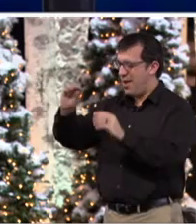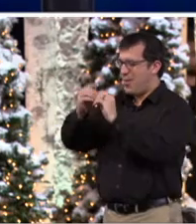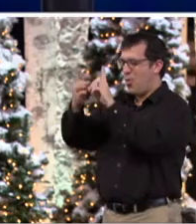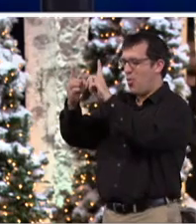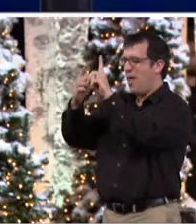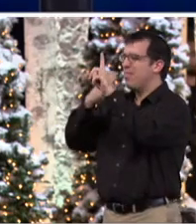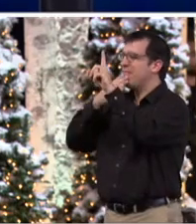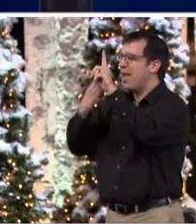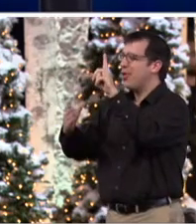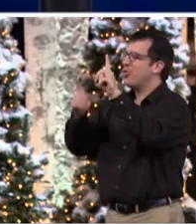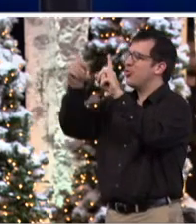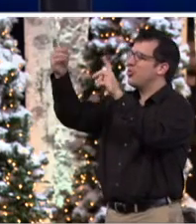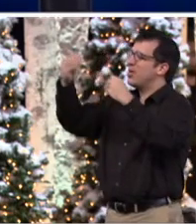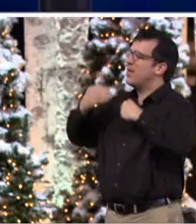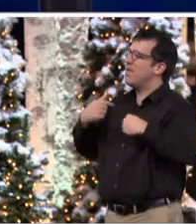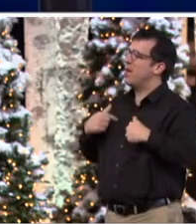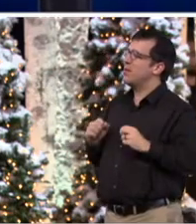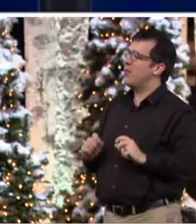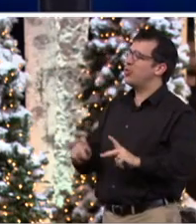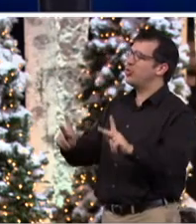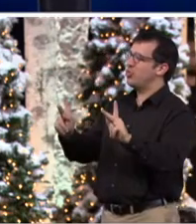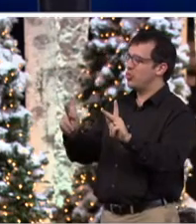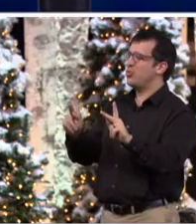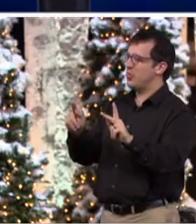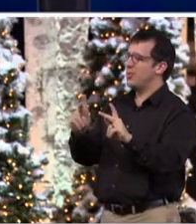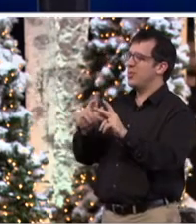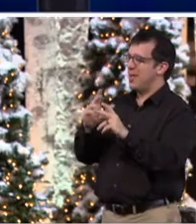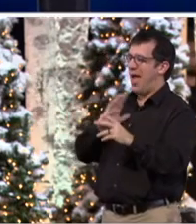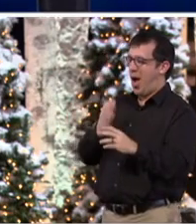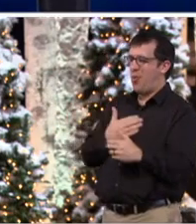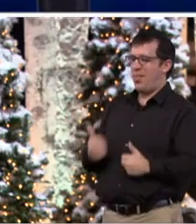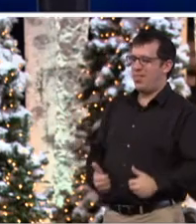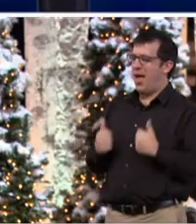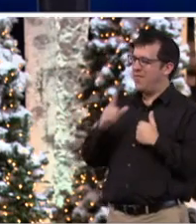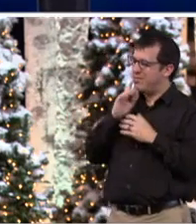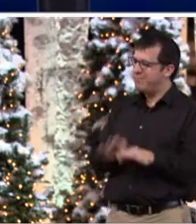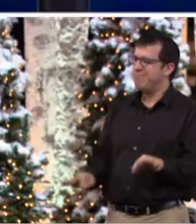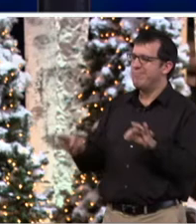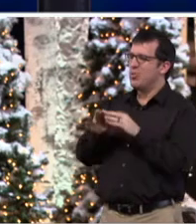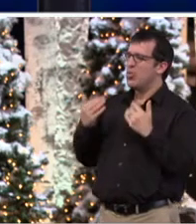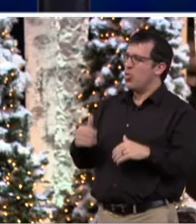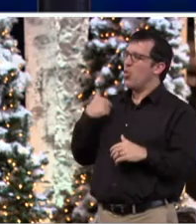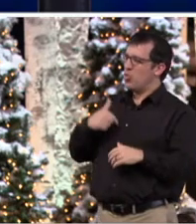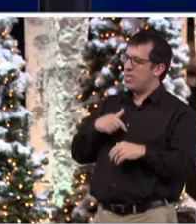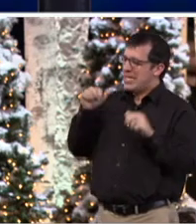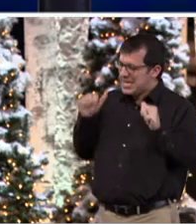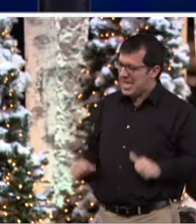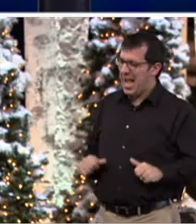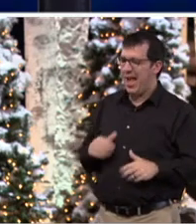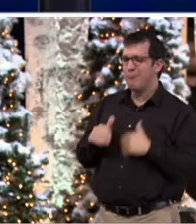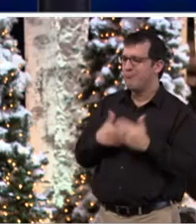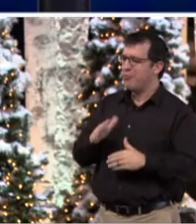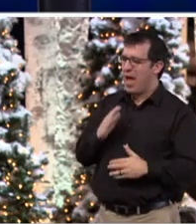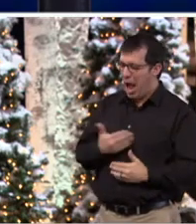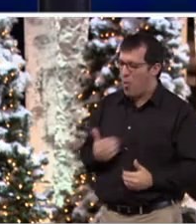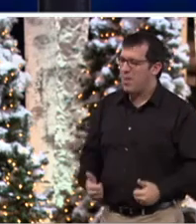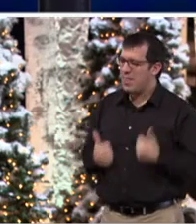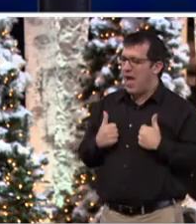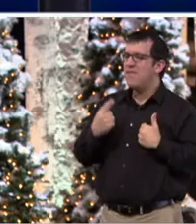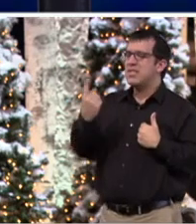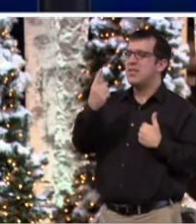privilege of making our lives count, of investing our lives in something that's going to outlast